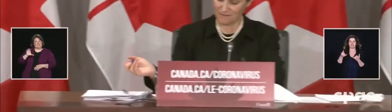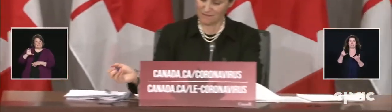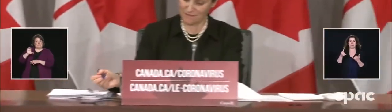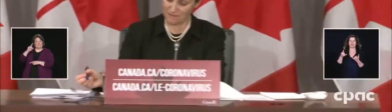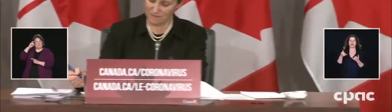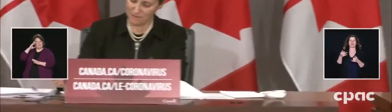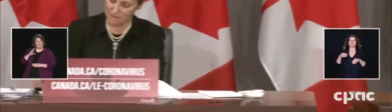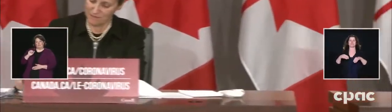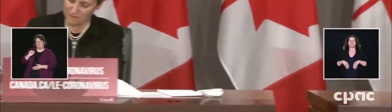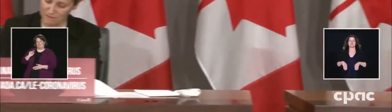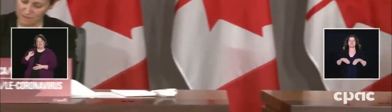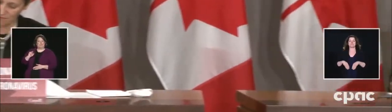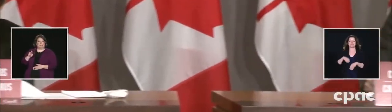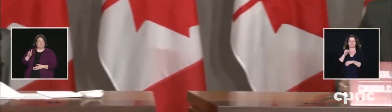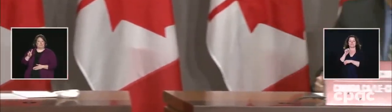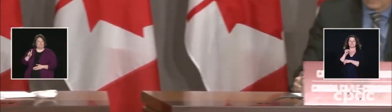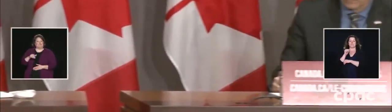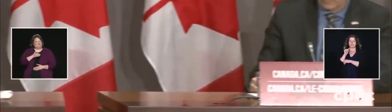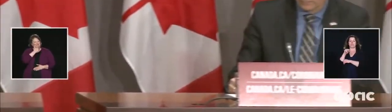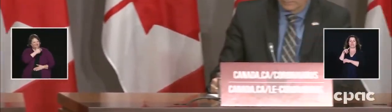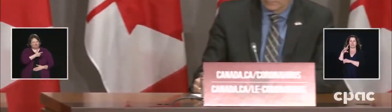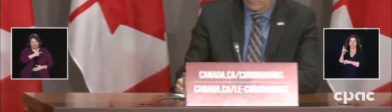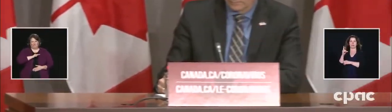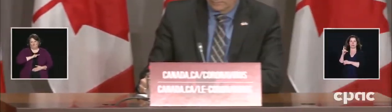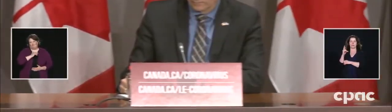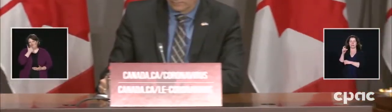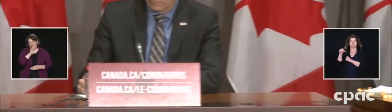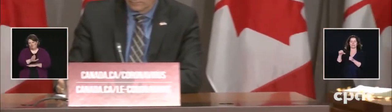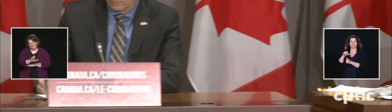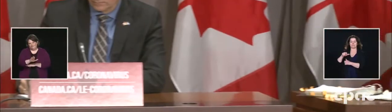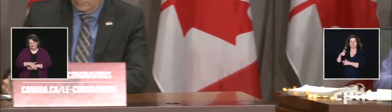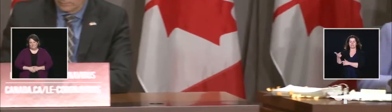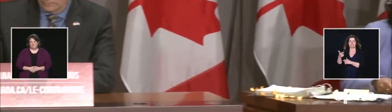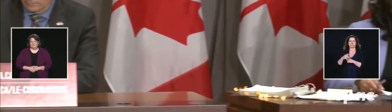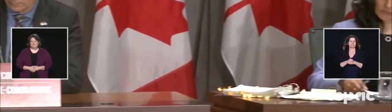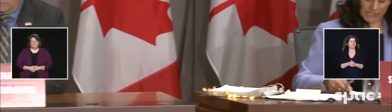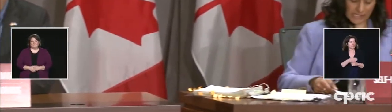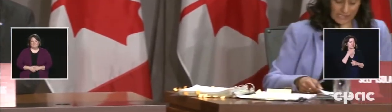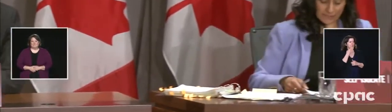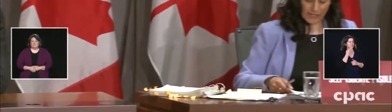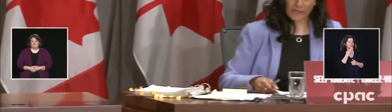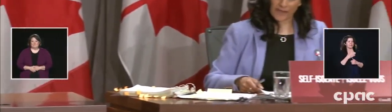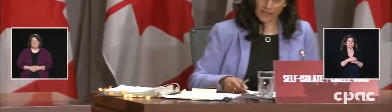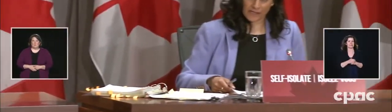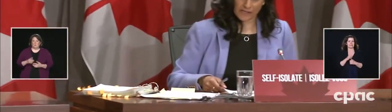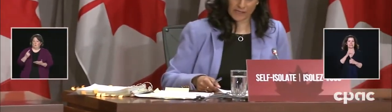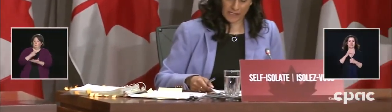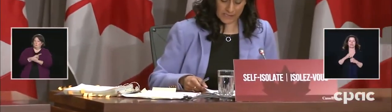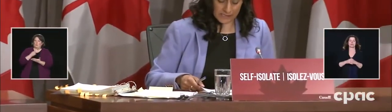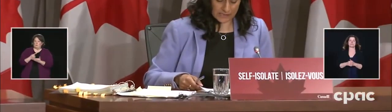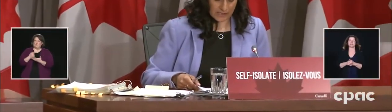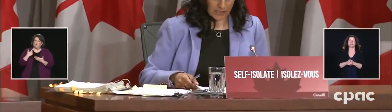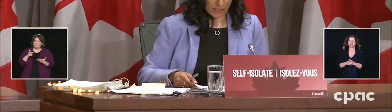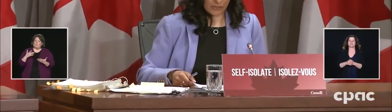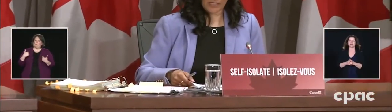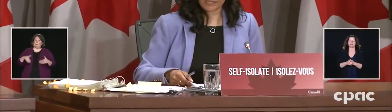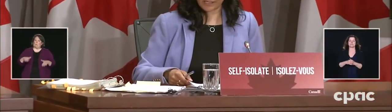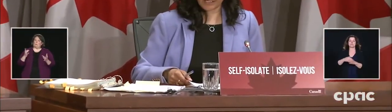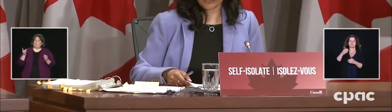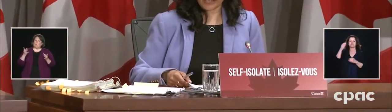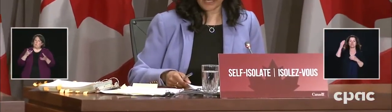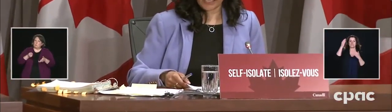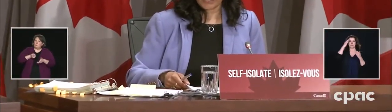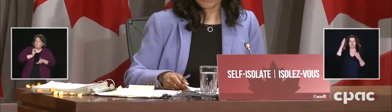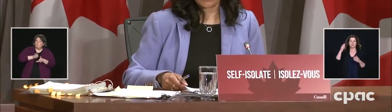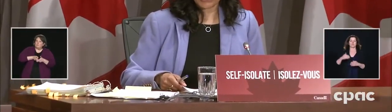Christia. Good afternoon. While this has been a particularly difficult week, I will begin by thanking Canadians across